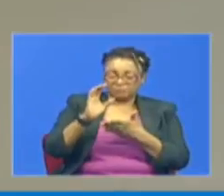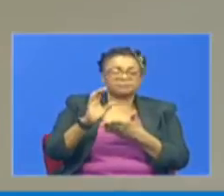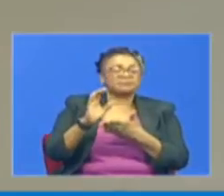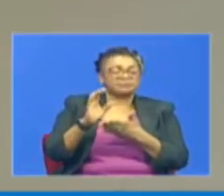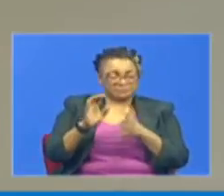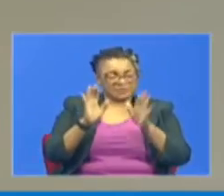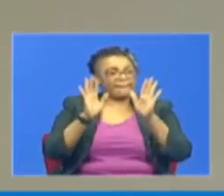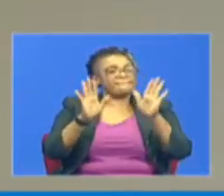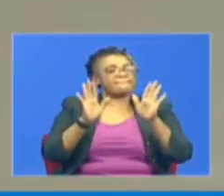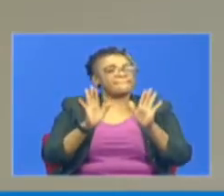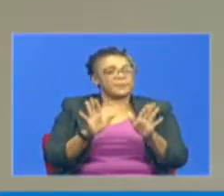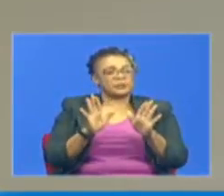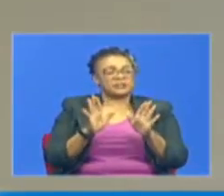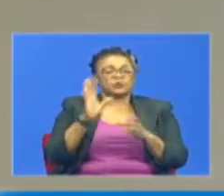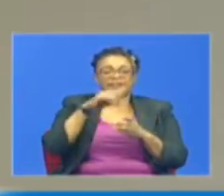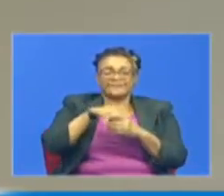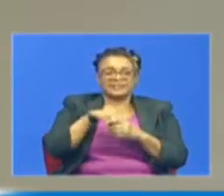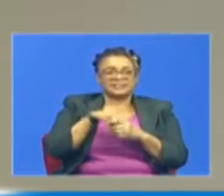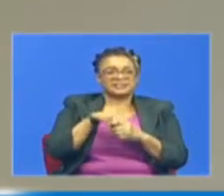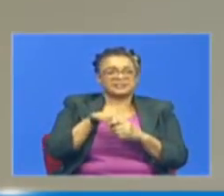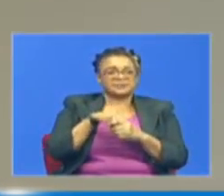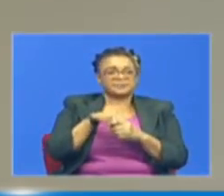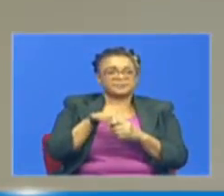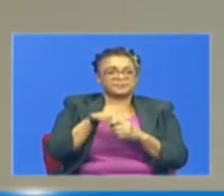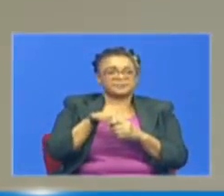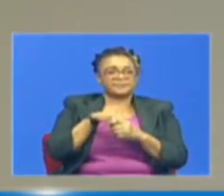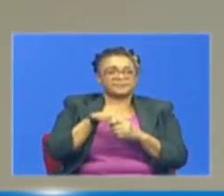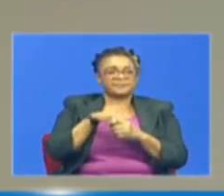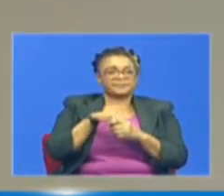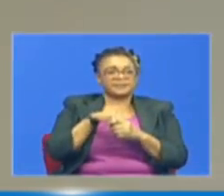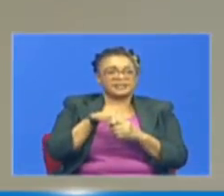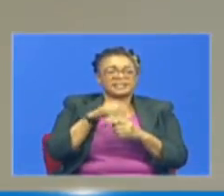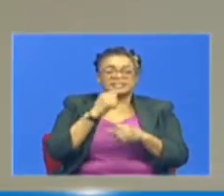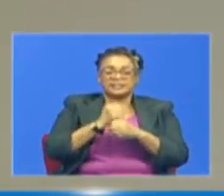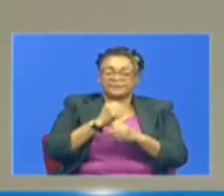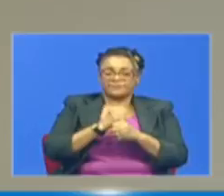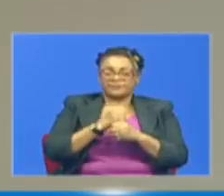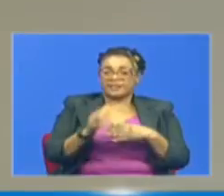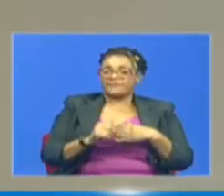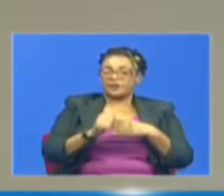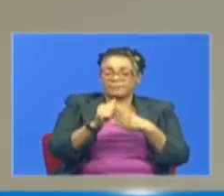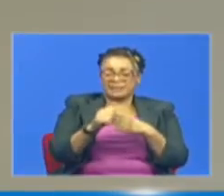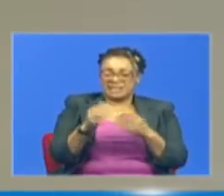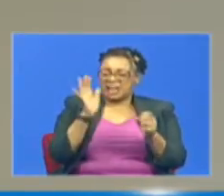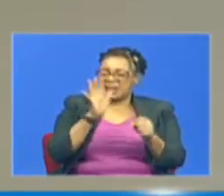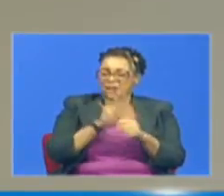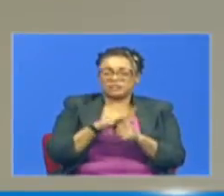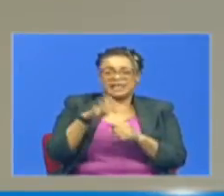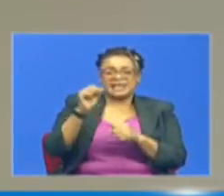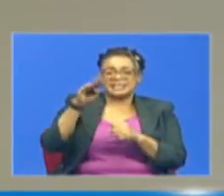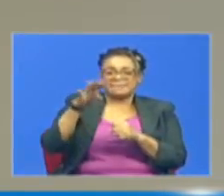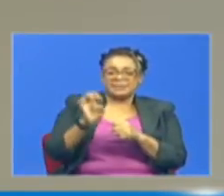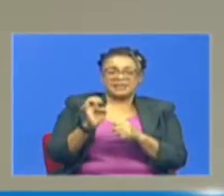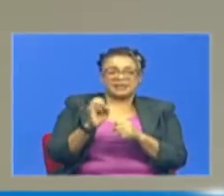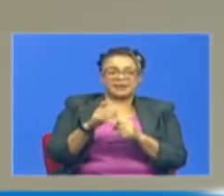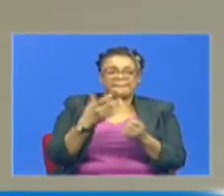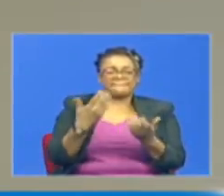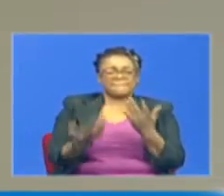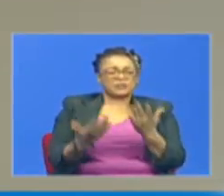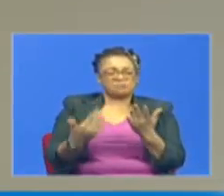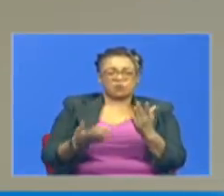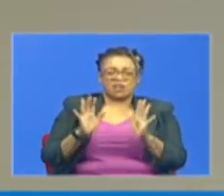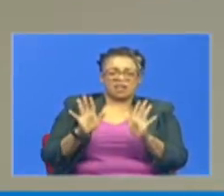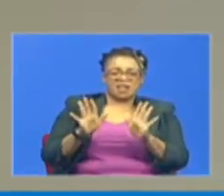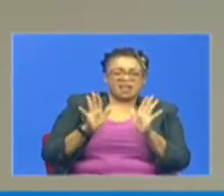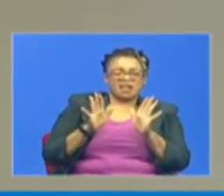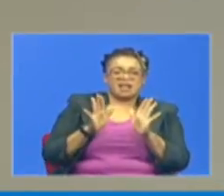and now to invest in staff development seems something that a lot of SMEs might be hesitant to do at